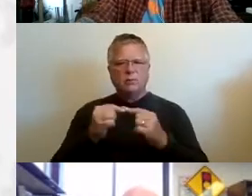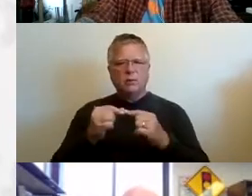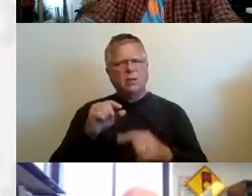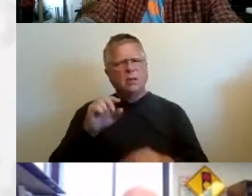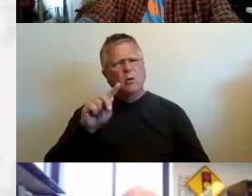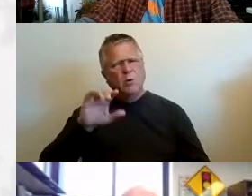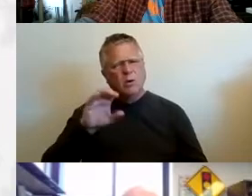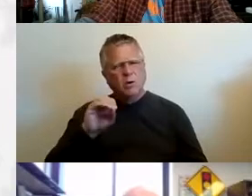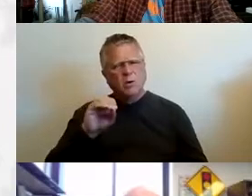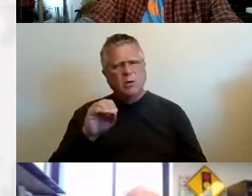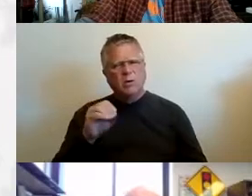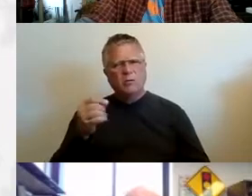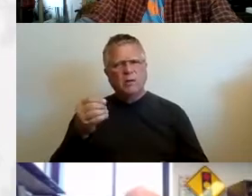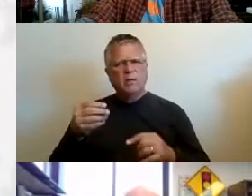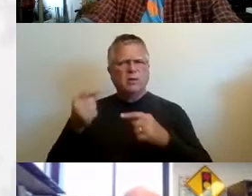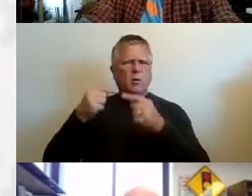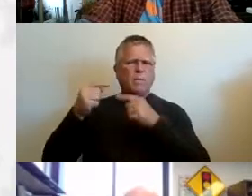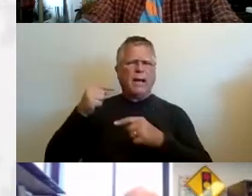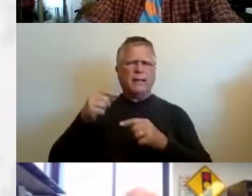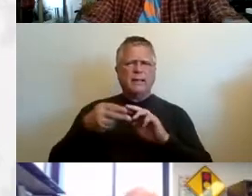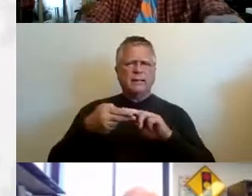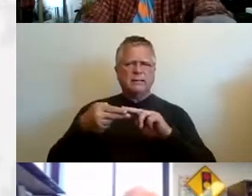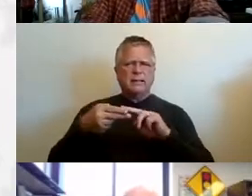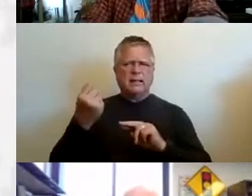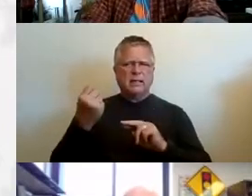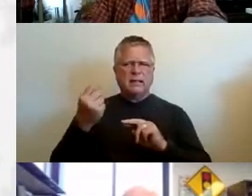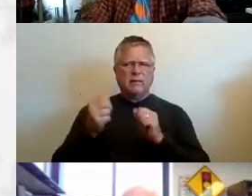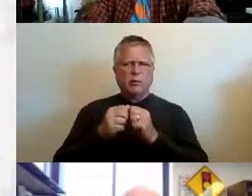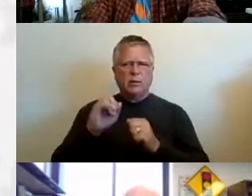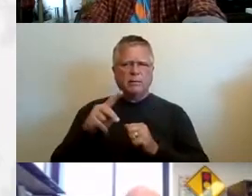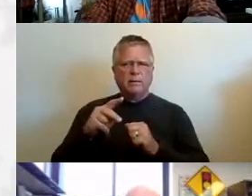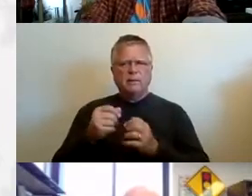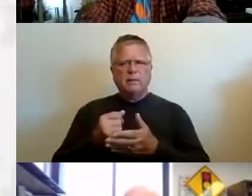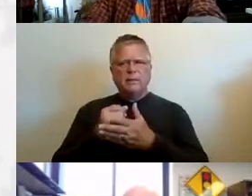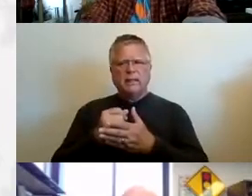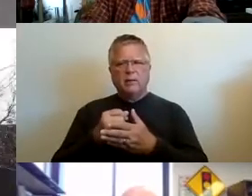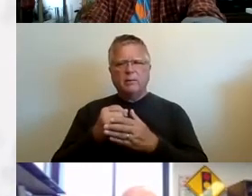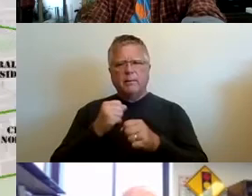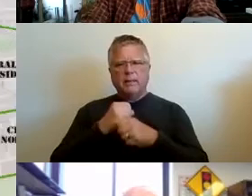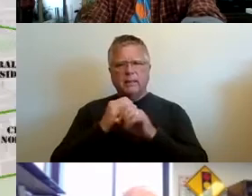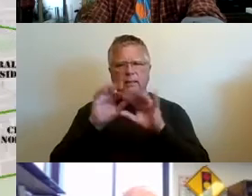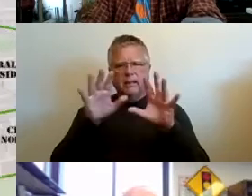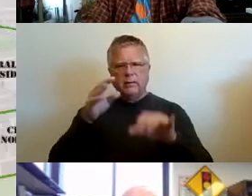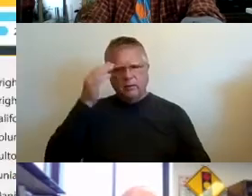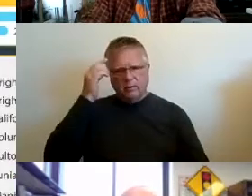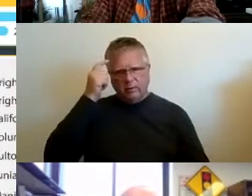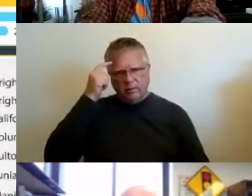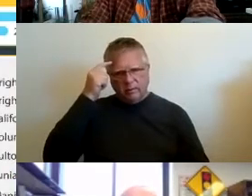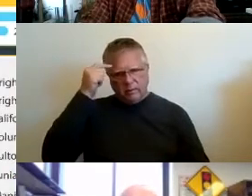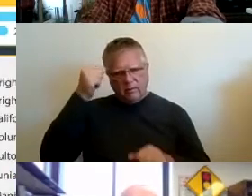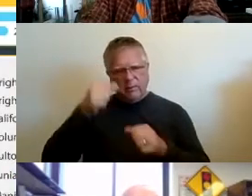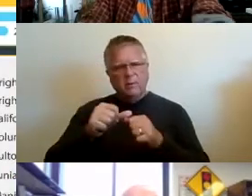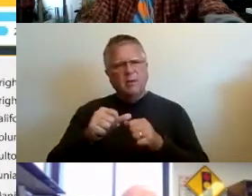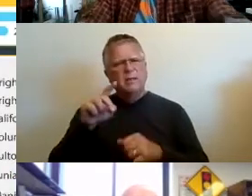ask to go back to slide 11 with the map one time, just to refresh everybody. One of the, as Panini